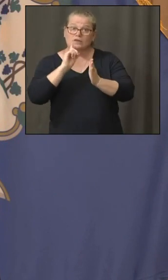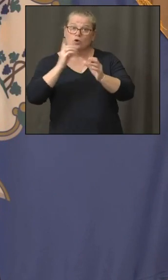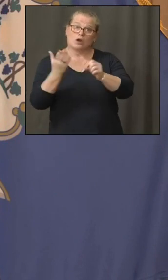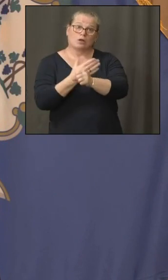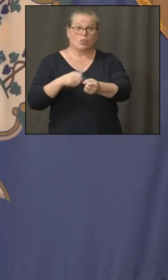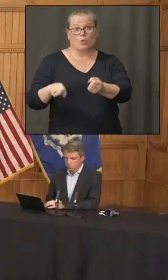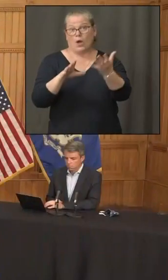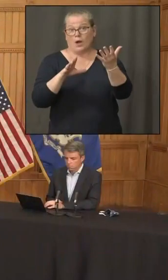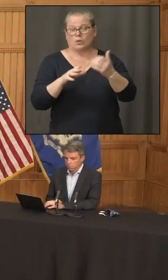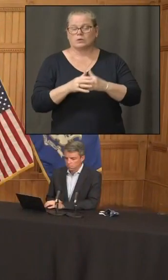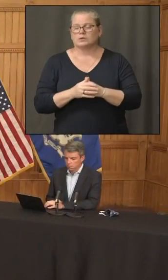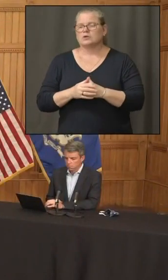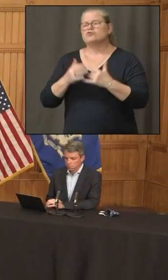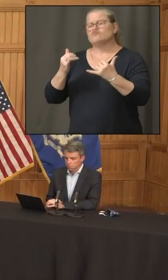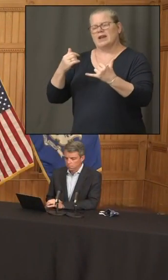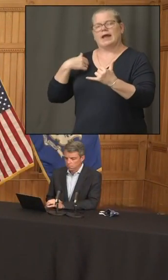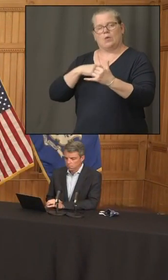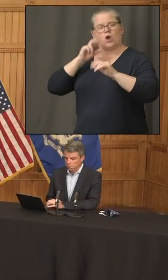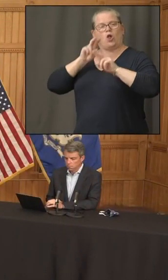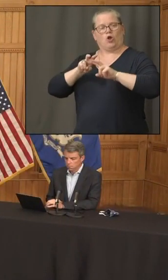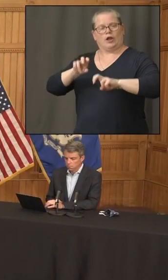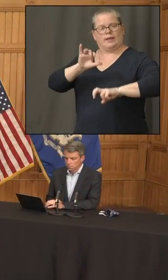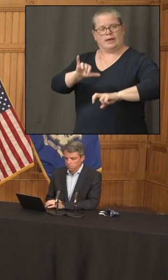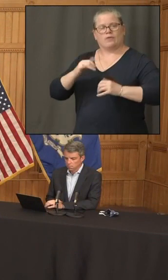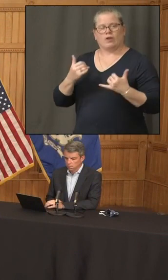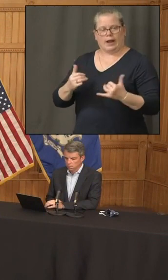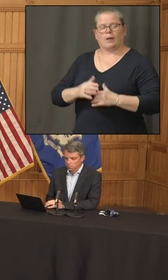Fox 61.